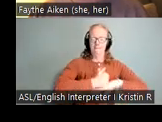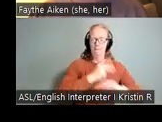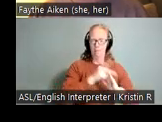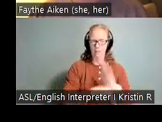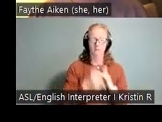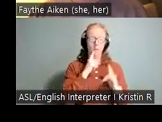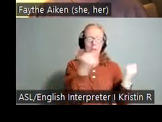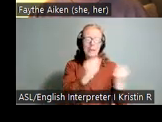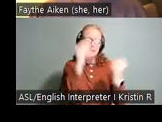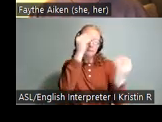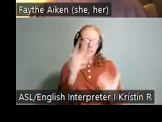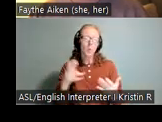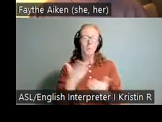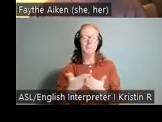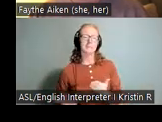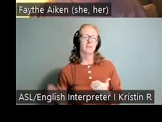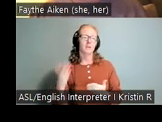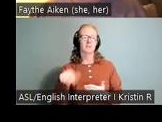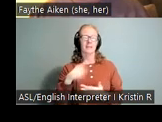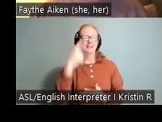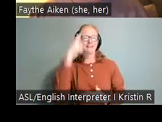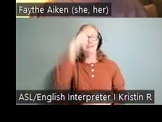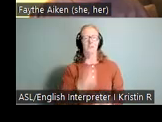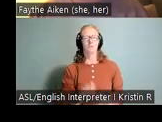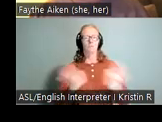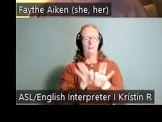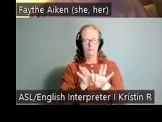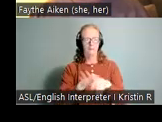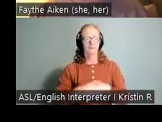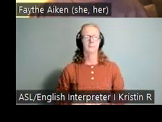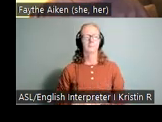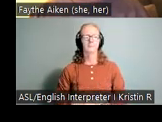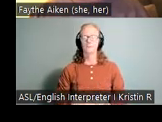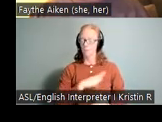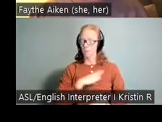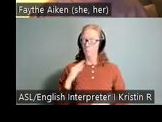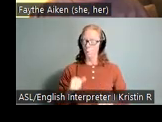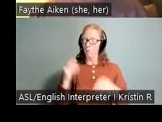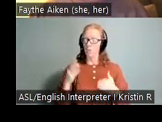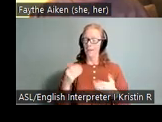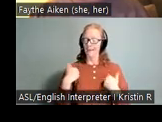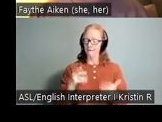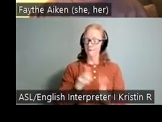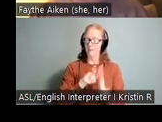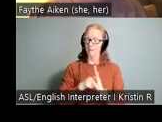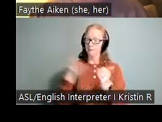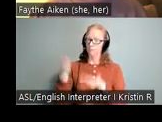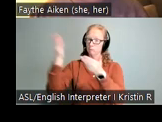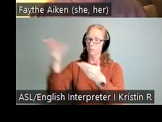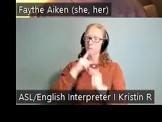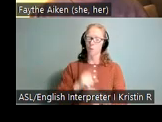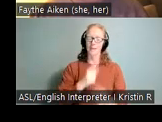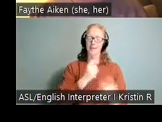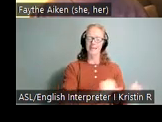any information or materials they deem relevant. The board may make policy recommendations based on individual